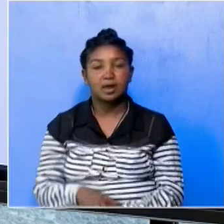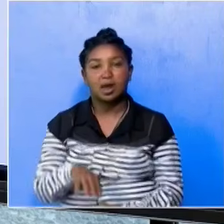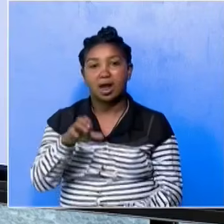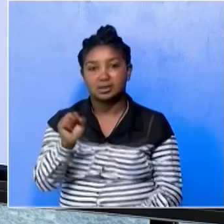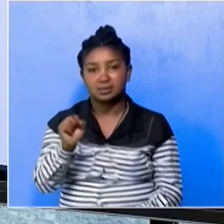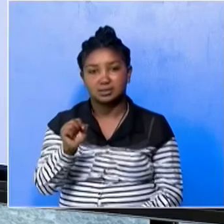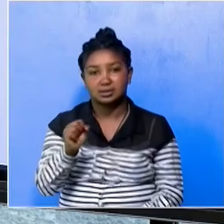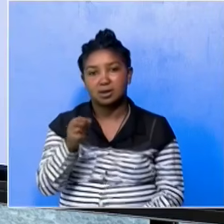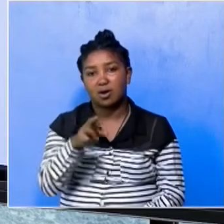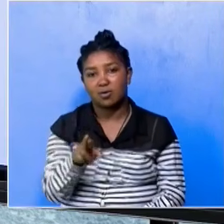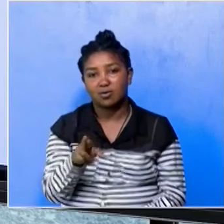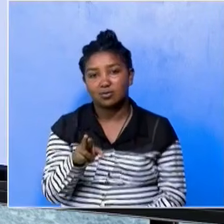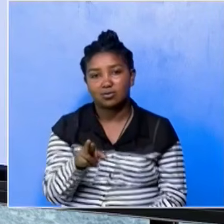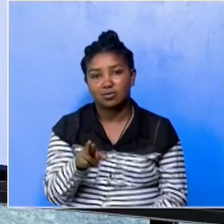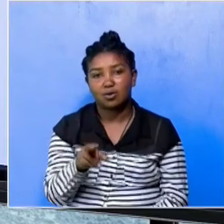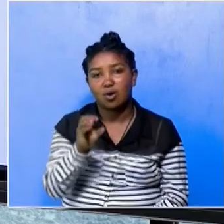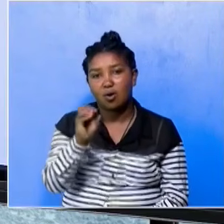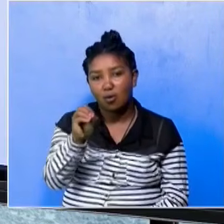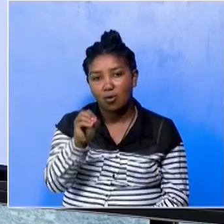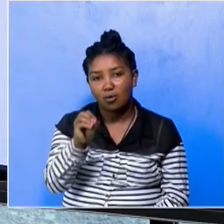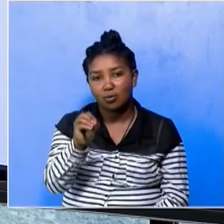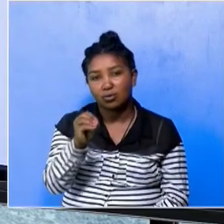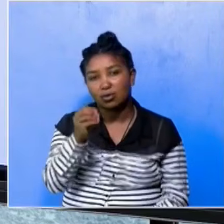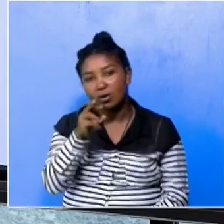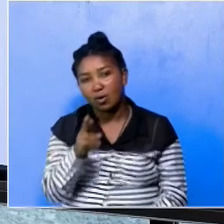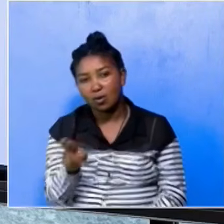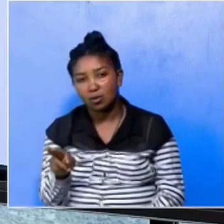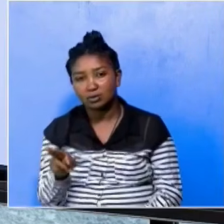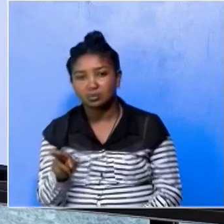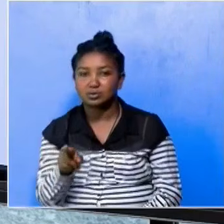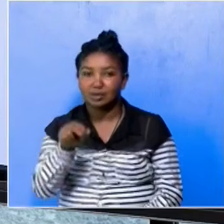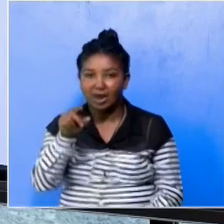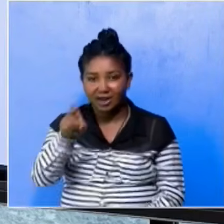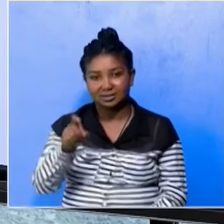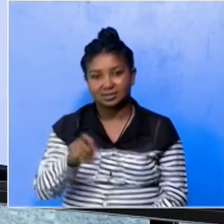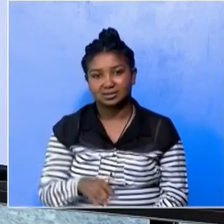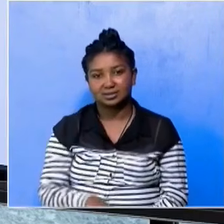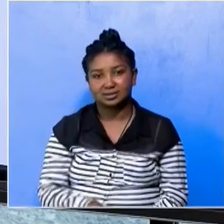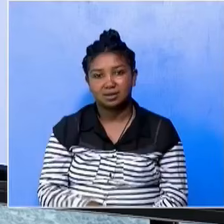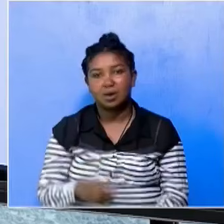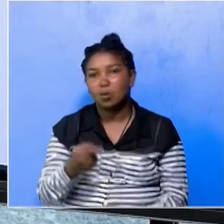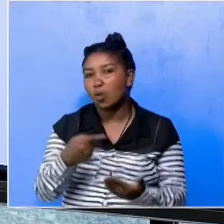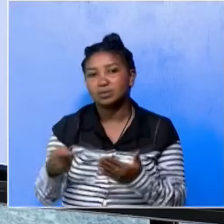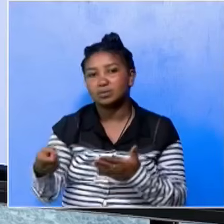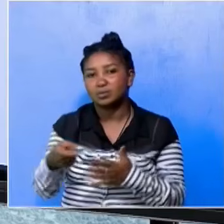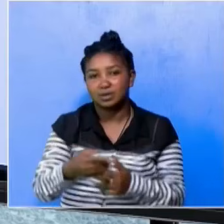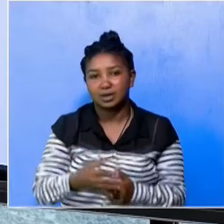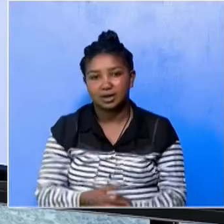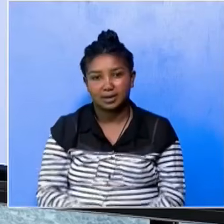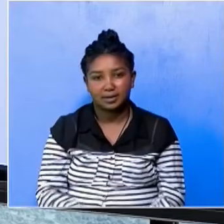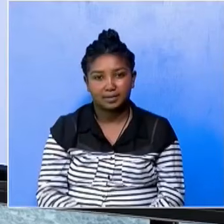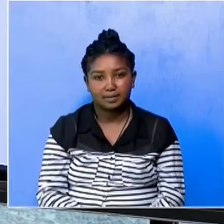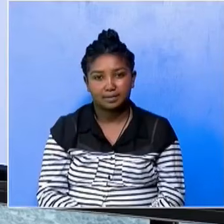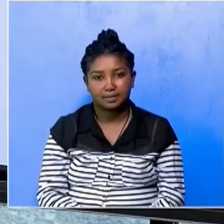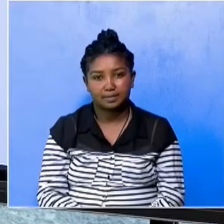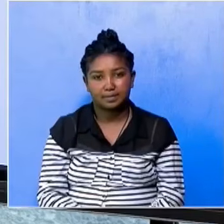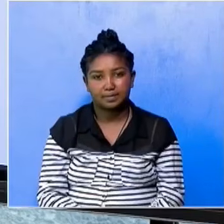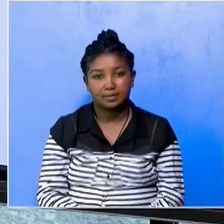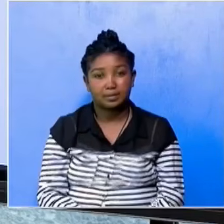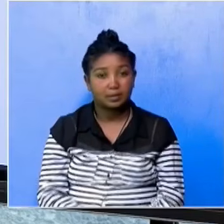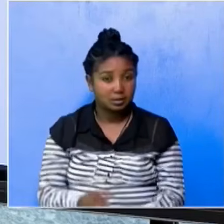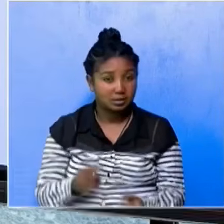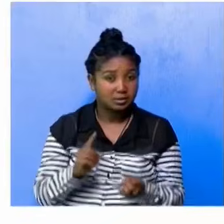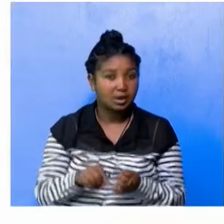S or O or X, what will be there? Yes, if it